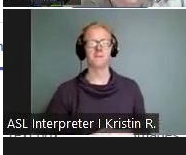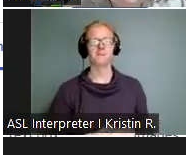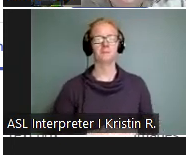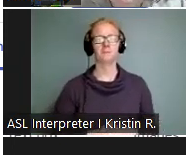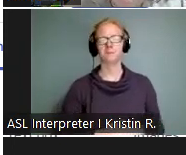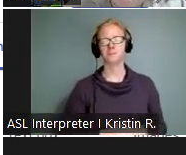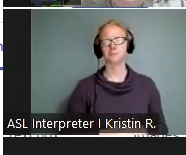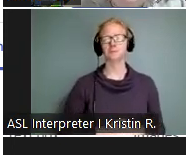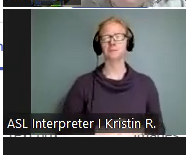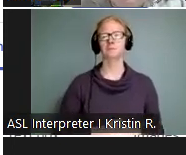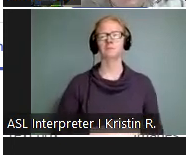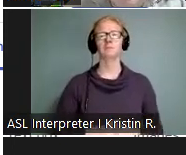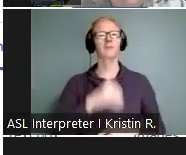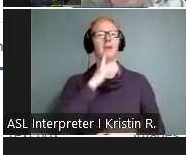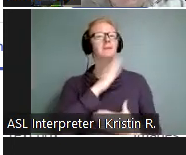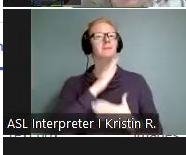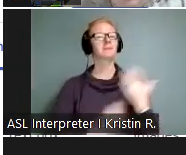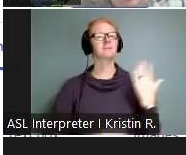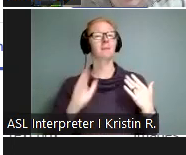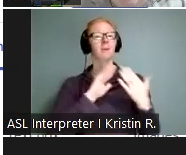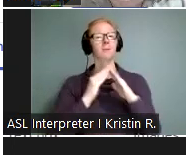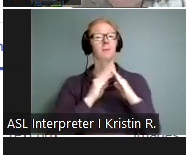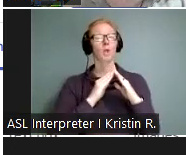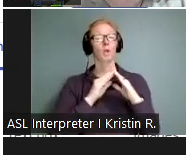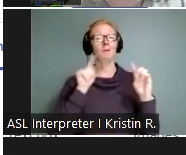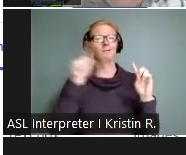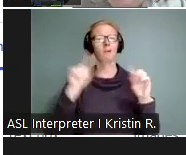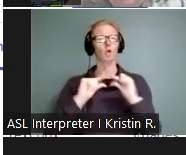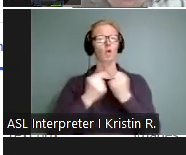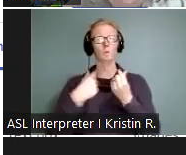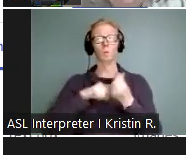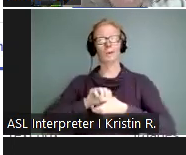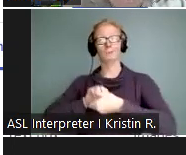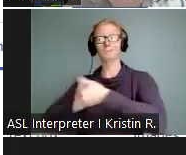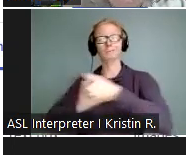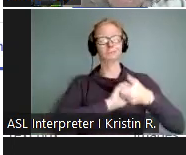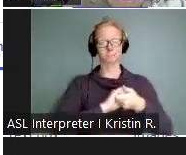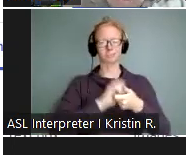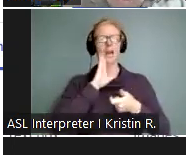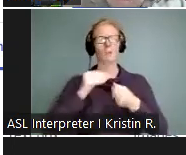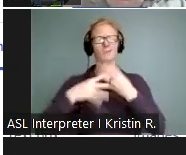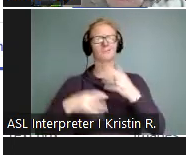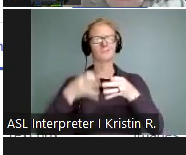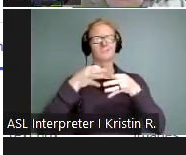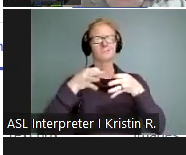And it also lists some of our community partners here, which we'll go over on another page.